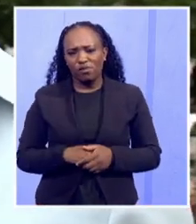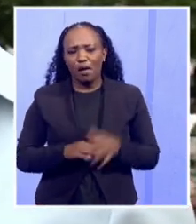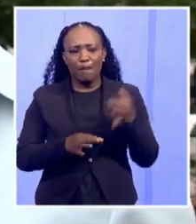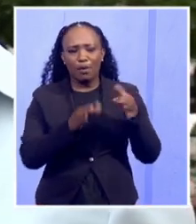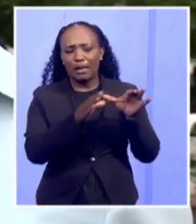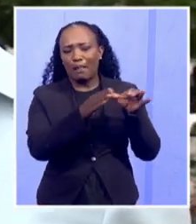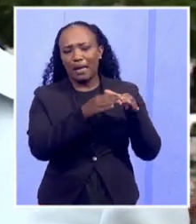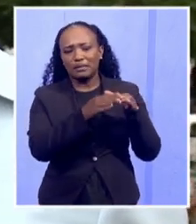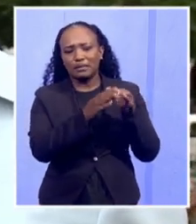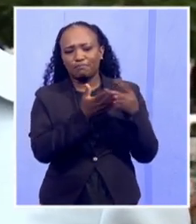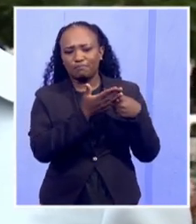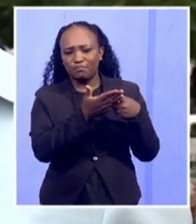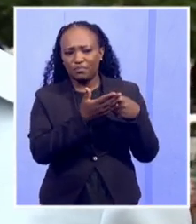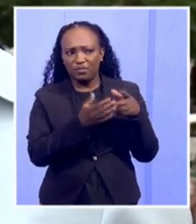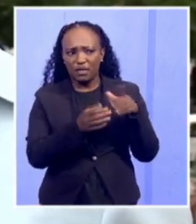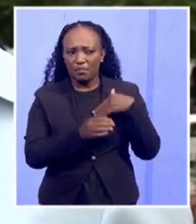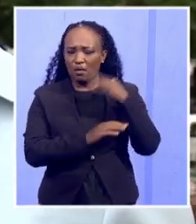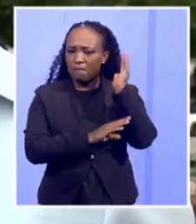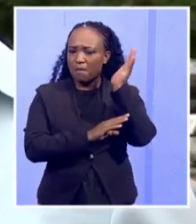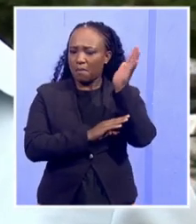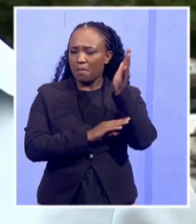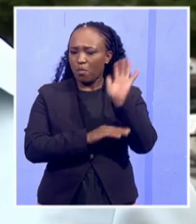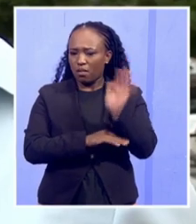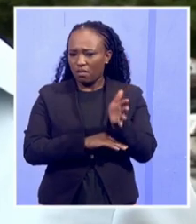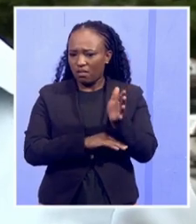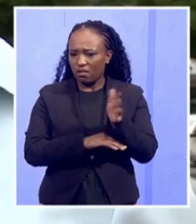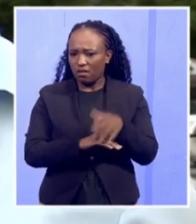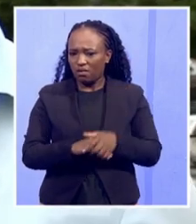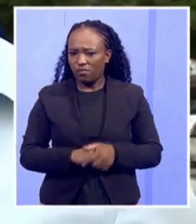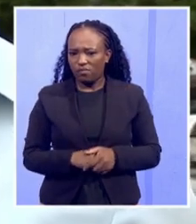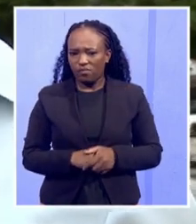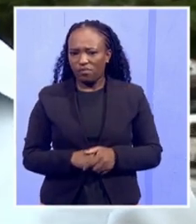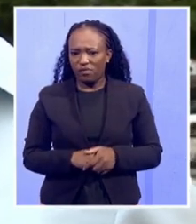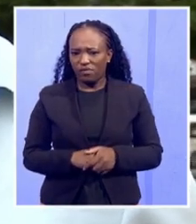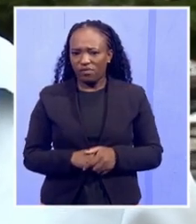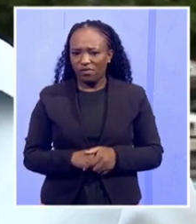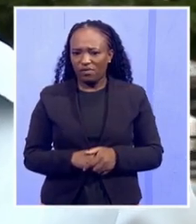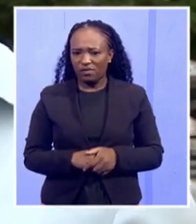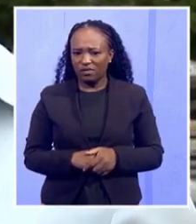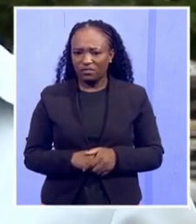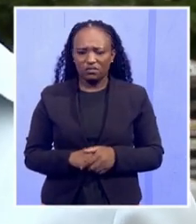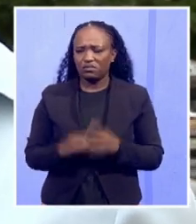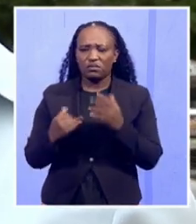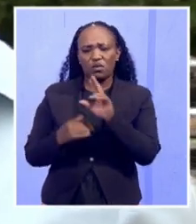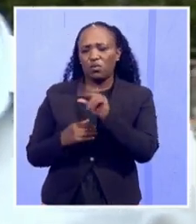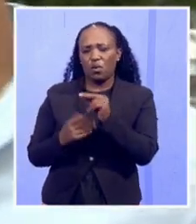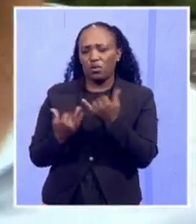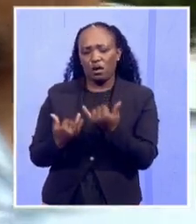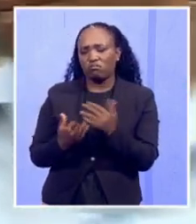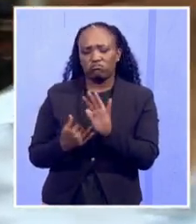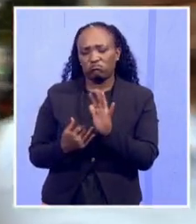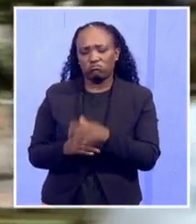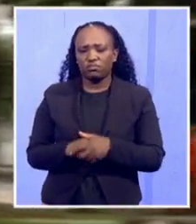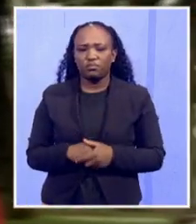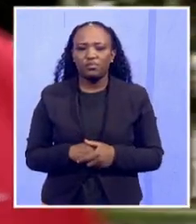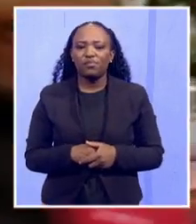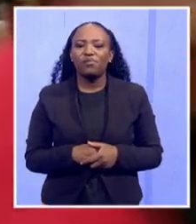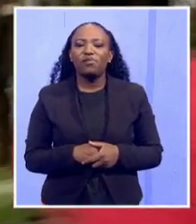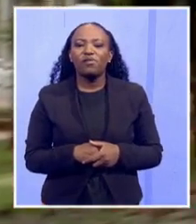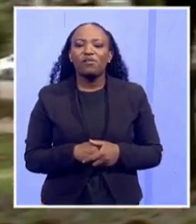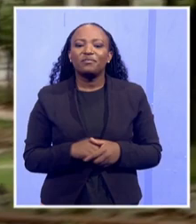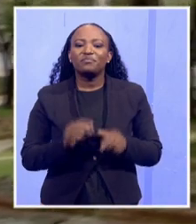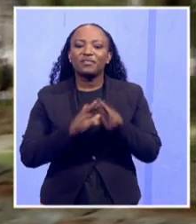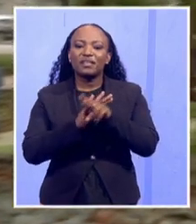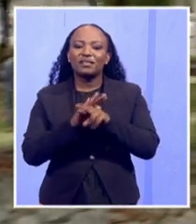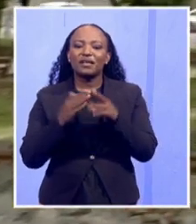discussions. Is he going to be addressing caucus this morning? No, it's not going to happen now. Thank you very much. That is the regional